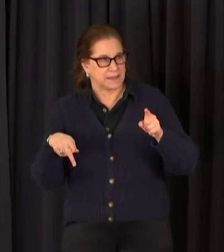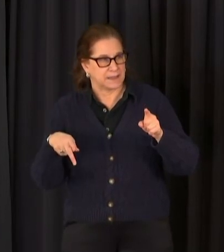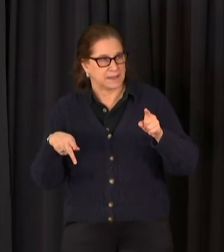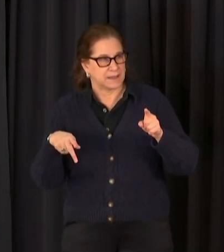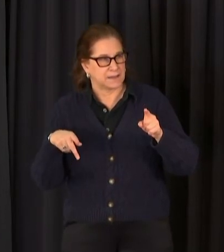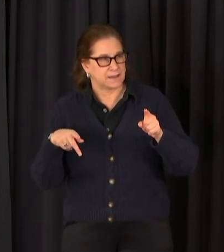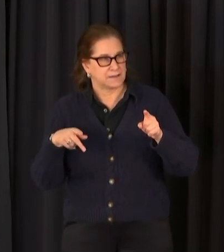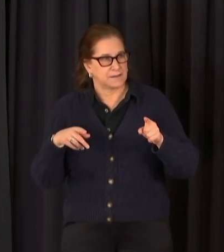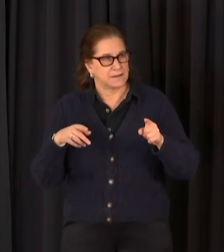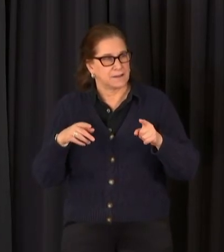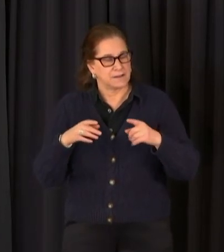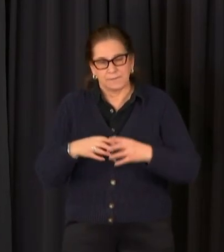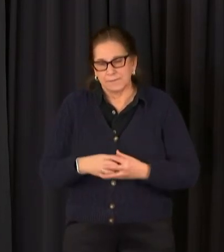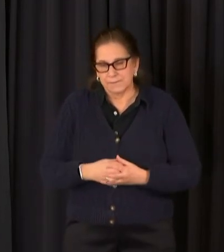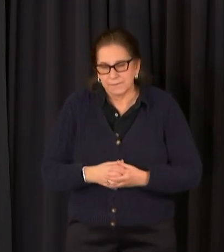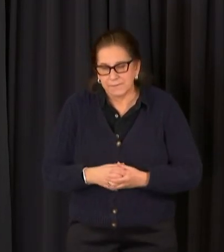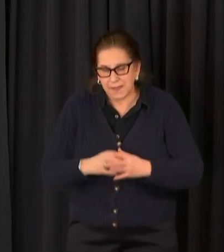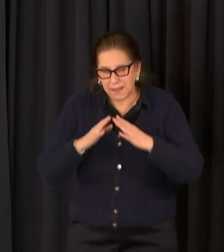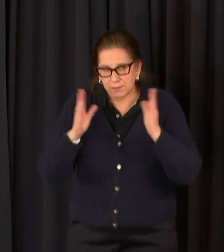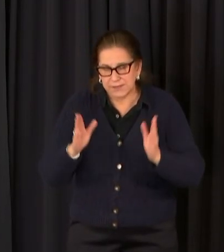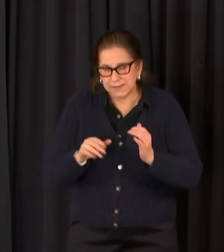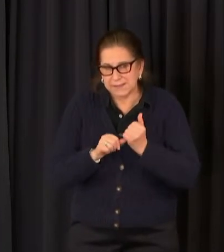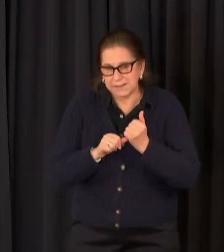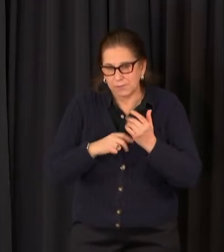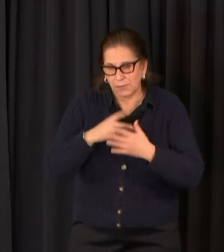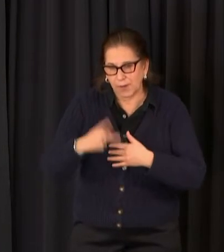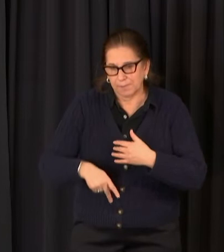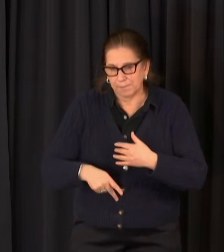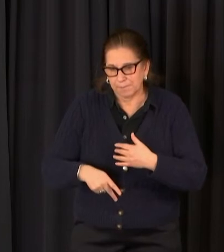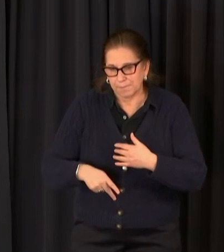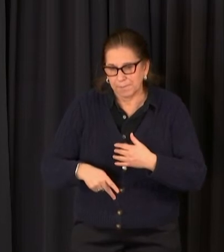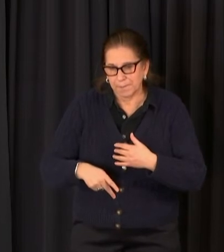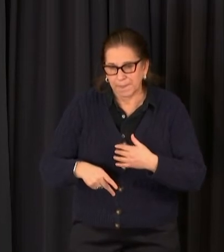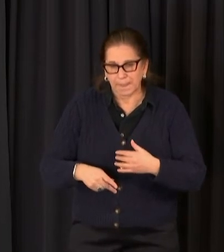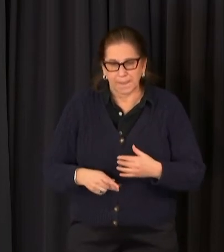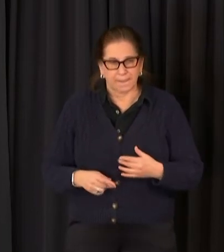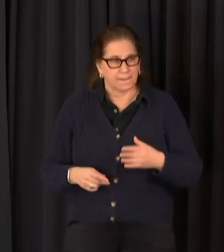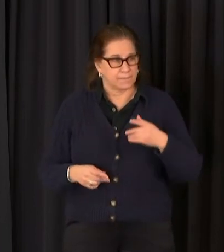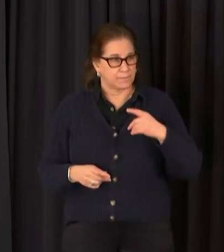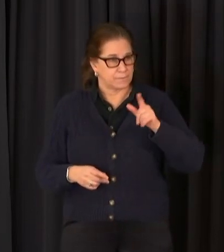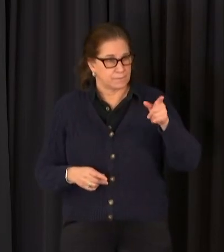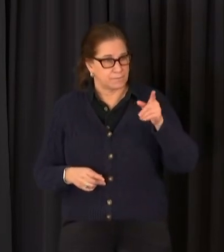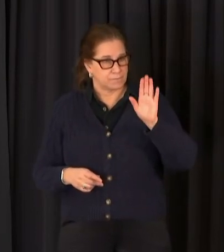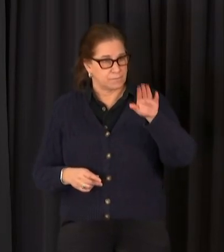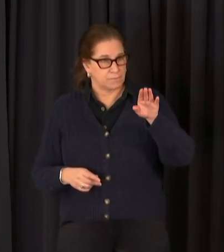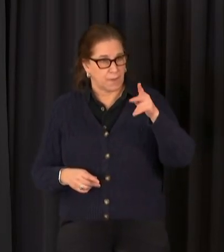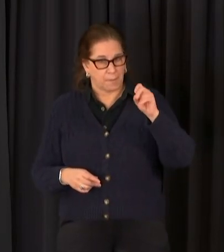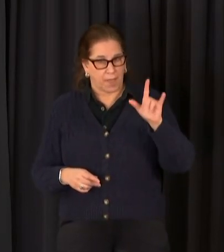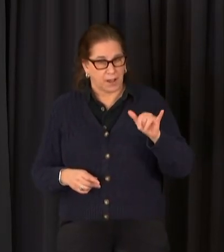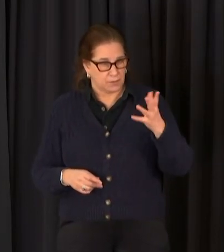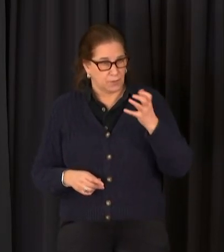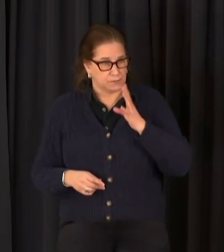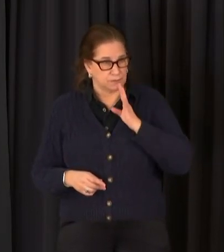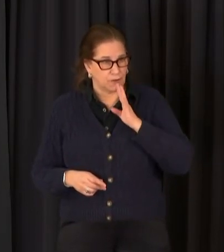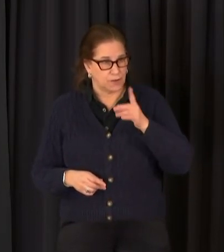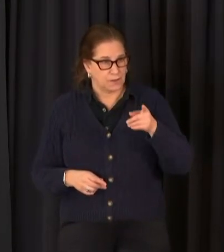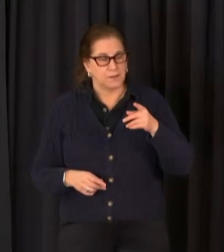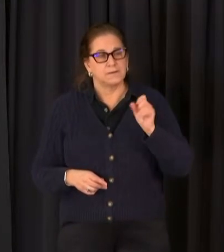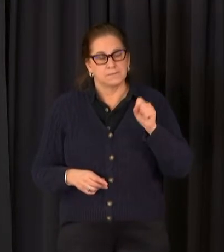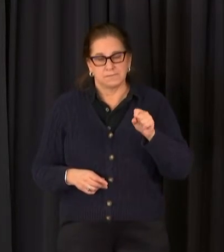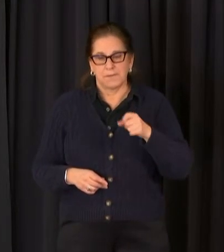to apply for these funds. Polly, if you want to say a little bit more about the program and eligibility, that